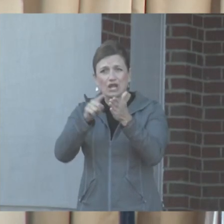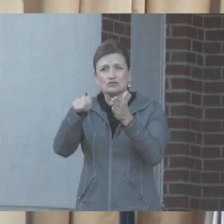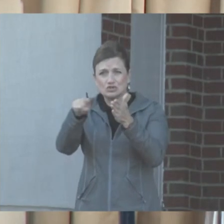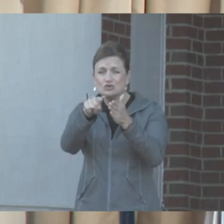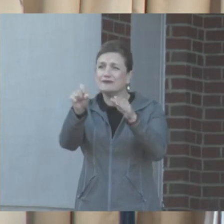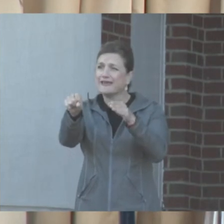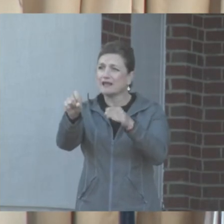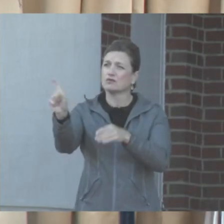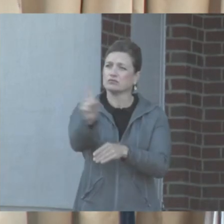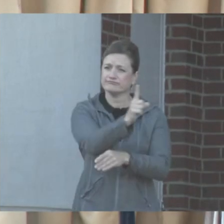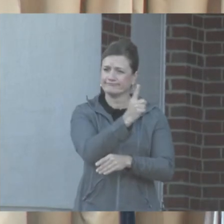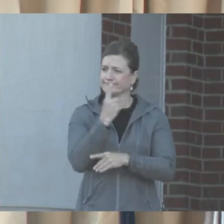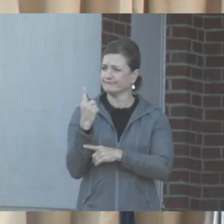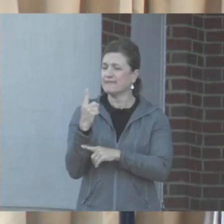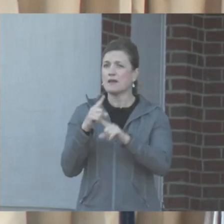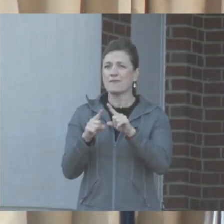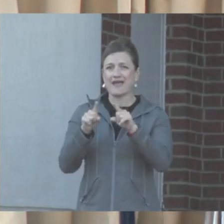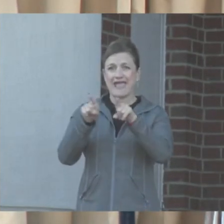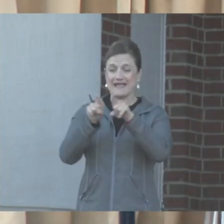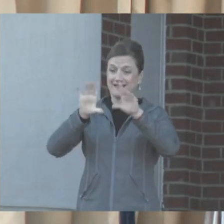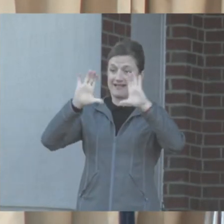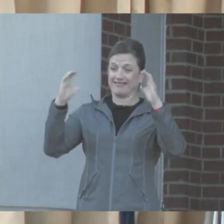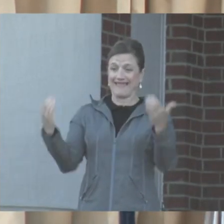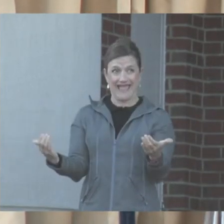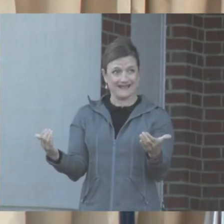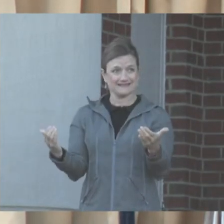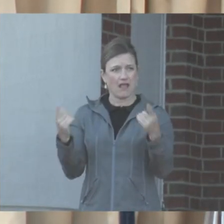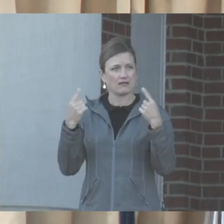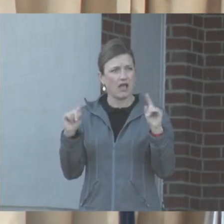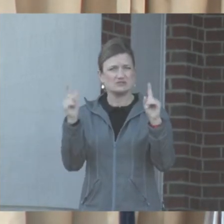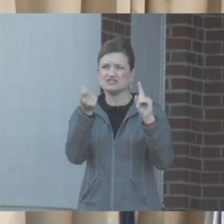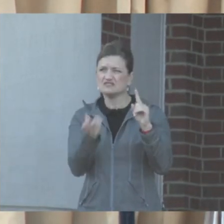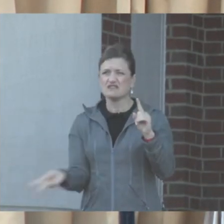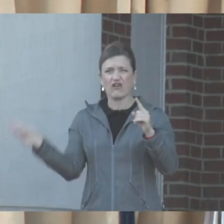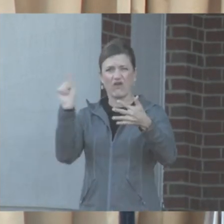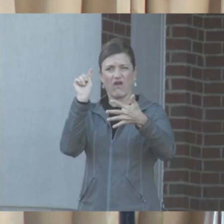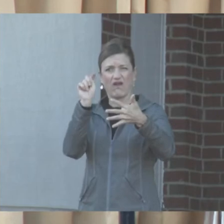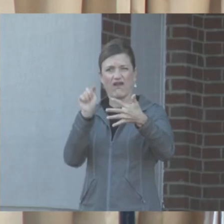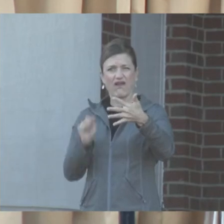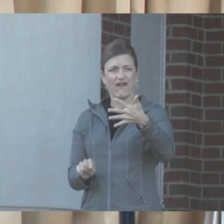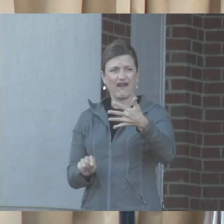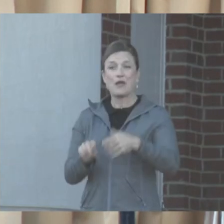really celebrate all that you have accomplished. But as a class, there are